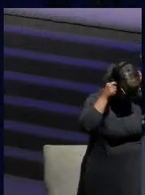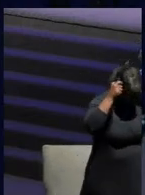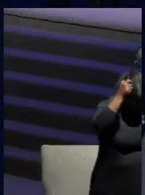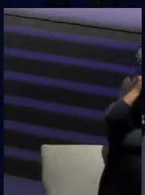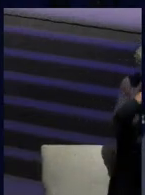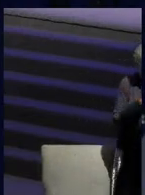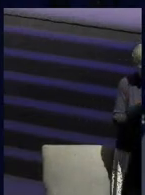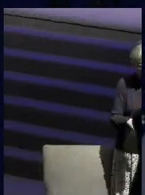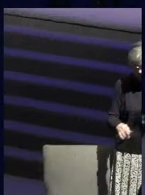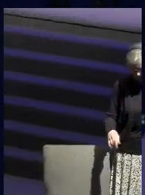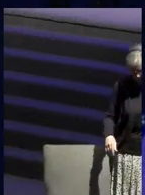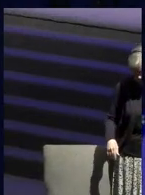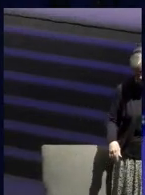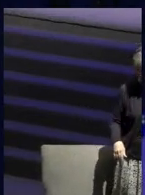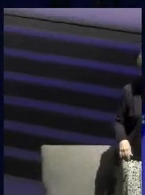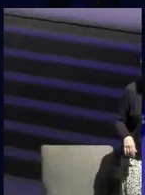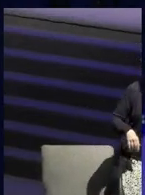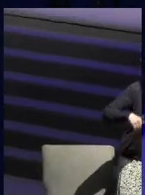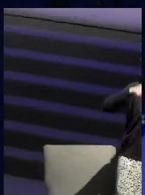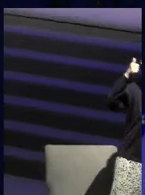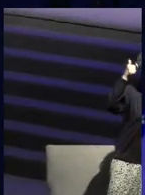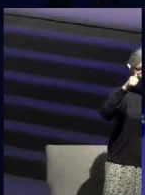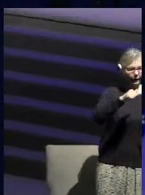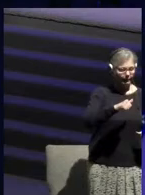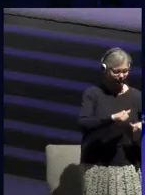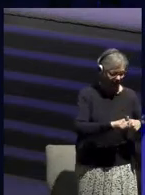our, what we call our Church Plus